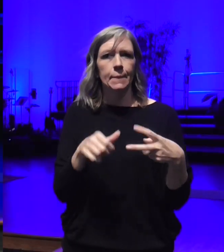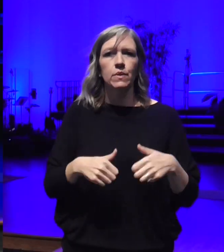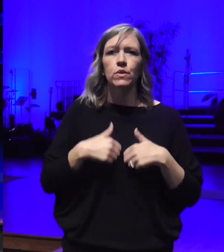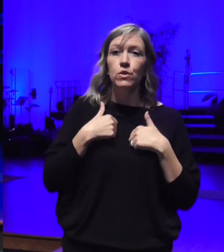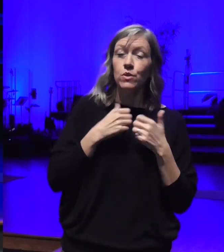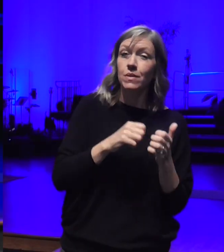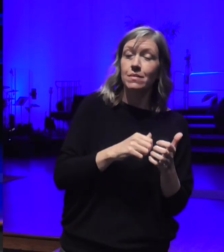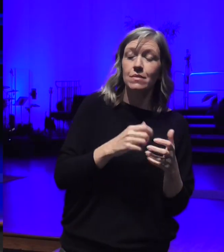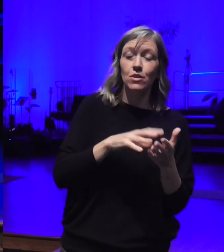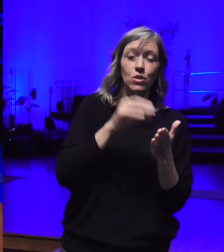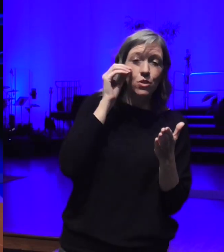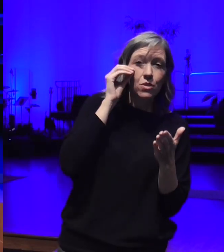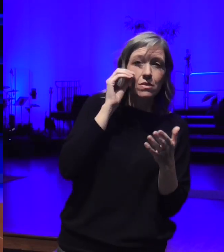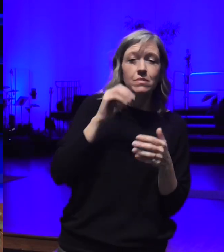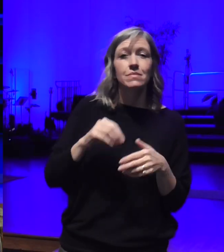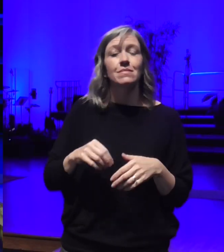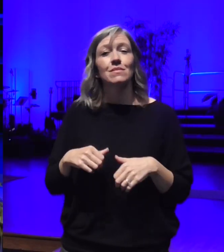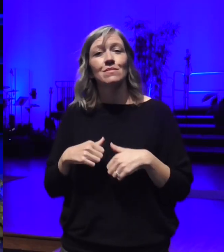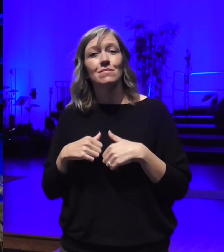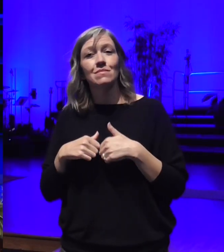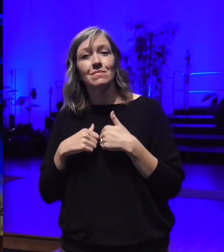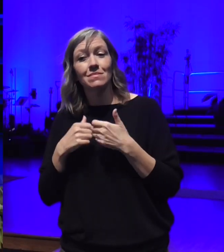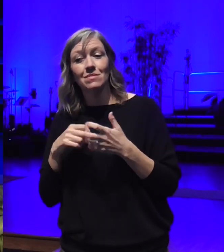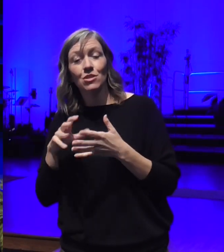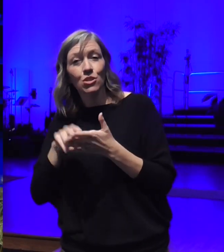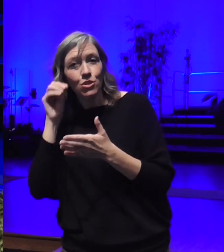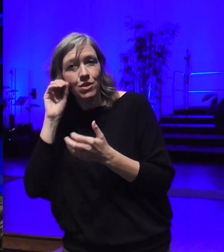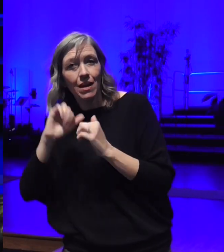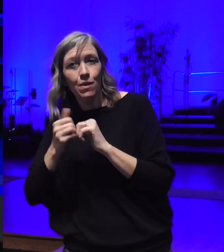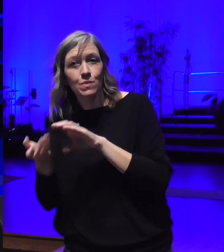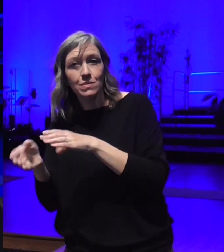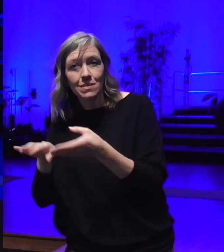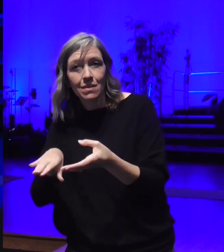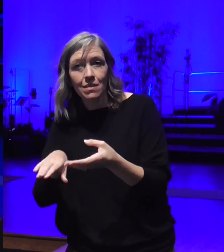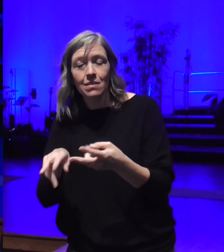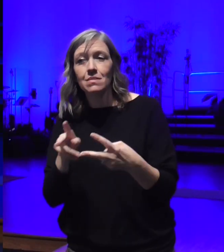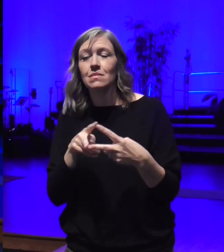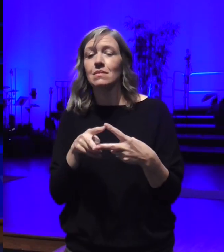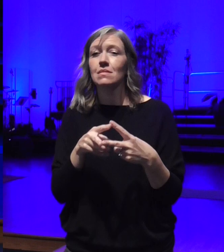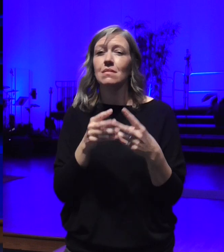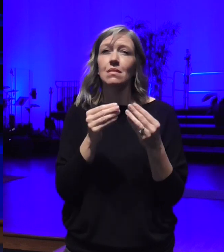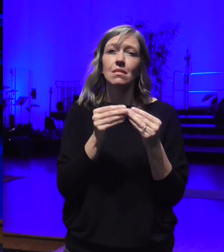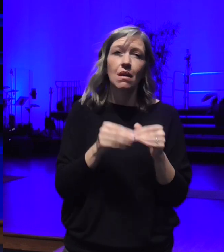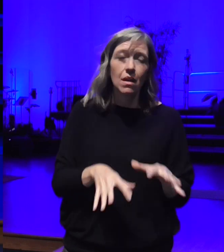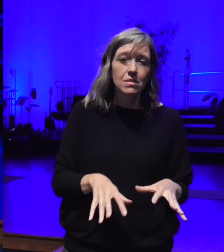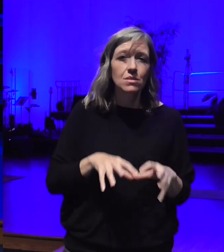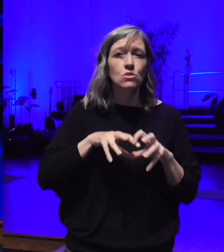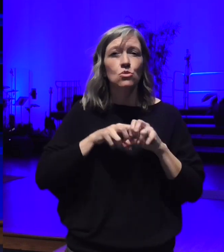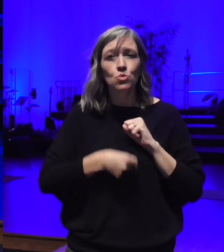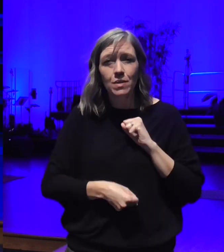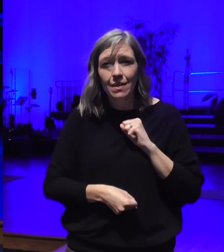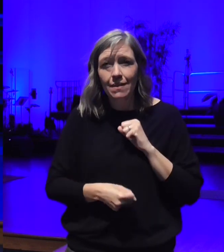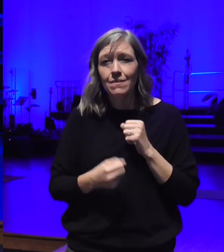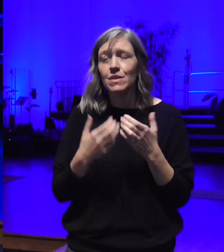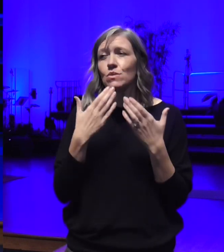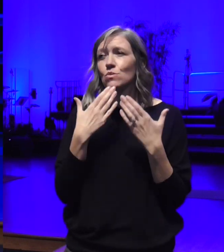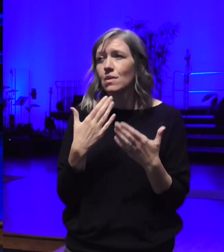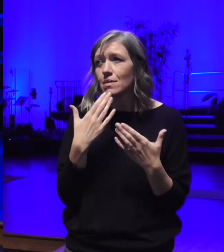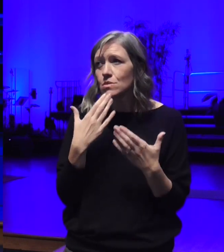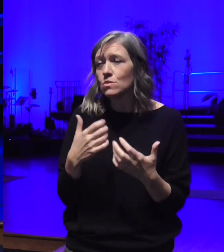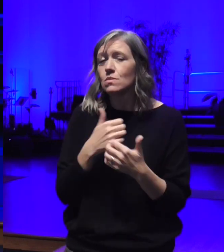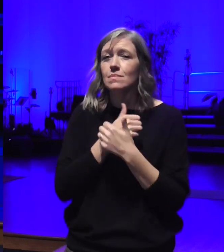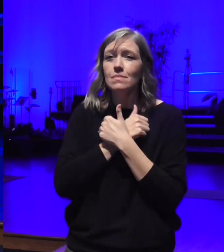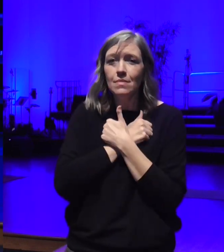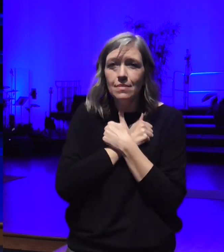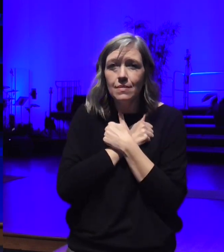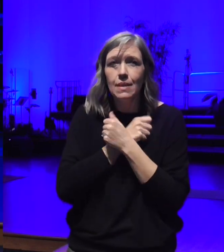die. Loss and grief, and incredible gratitude and love and